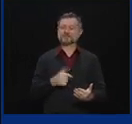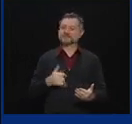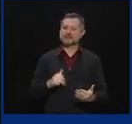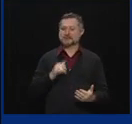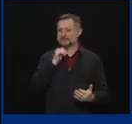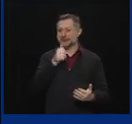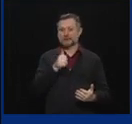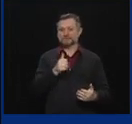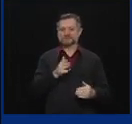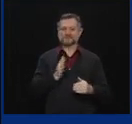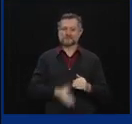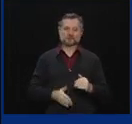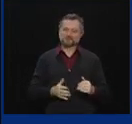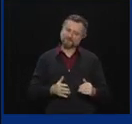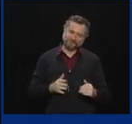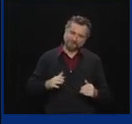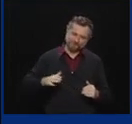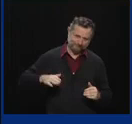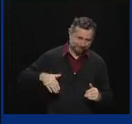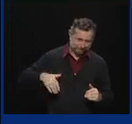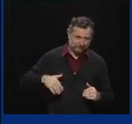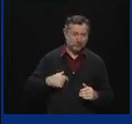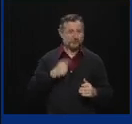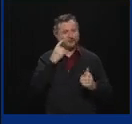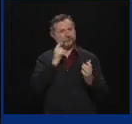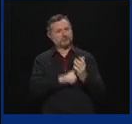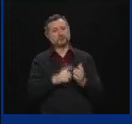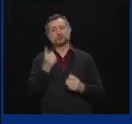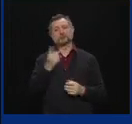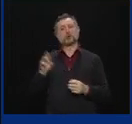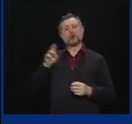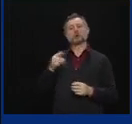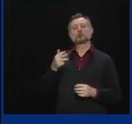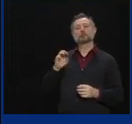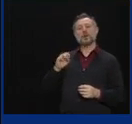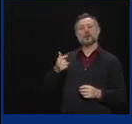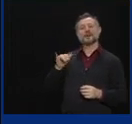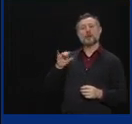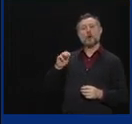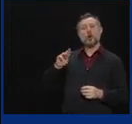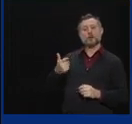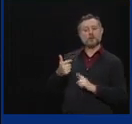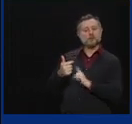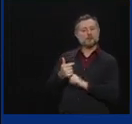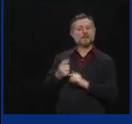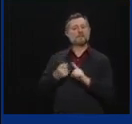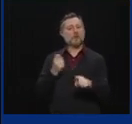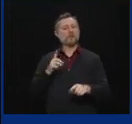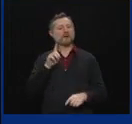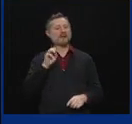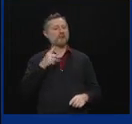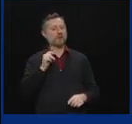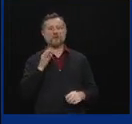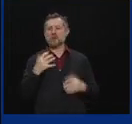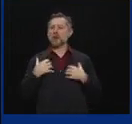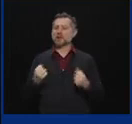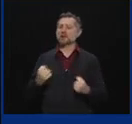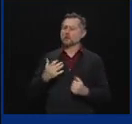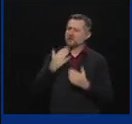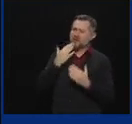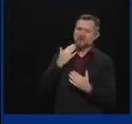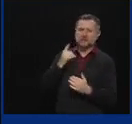want to recognize Dr. Greg Young from the Department of Health, who's been on the front lines with us every single day. Thank you for your